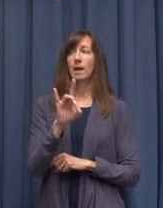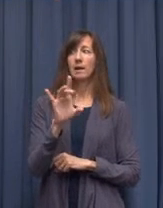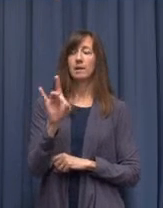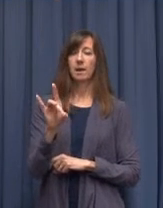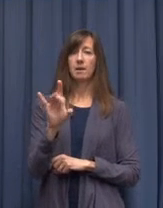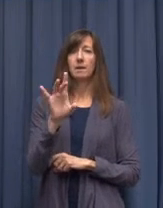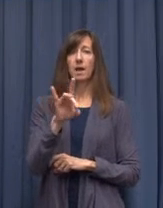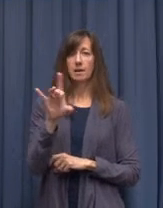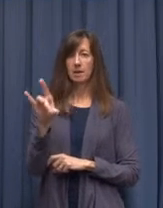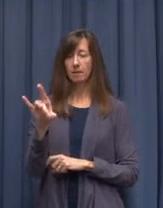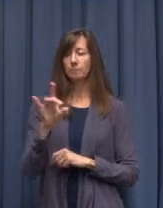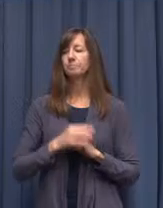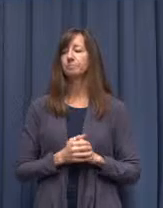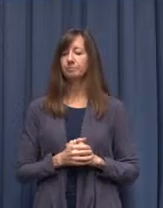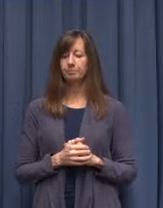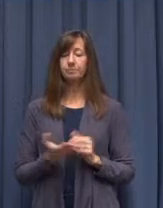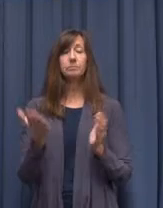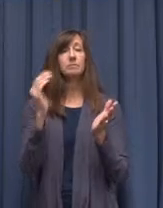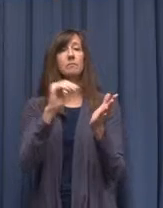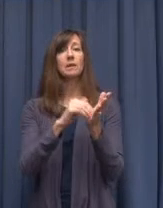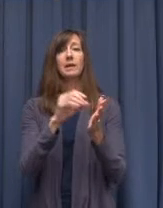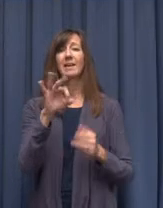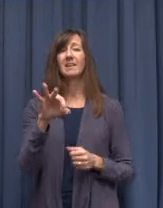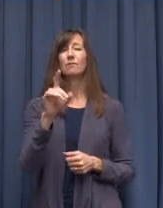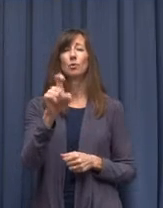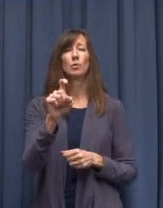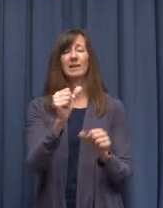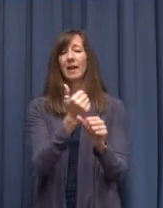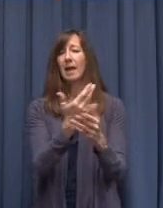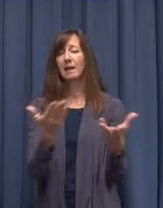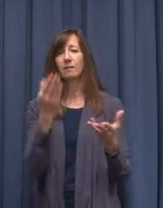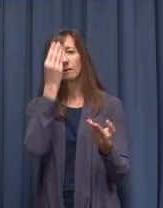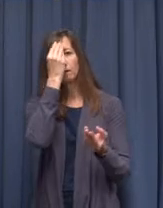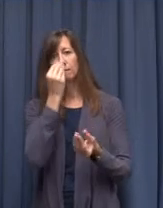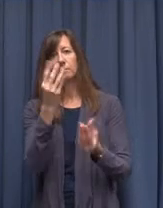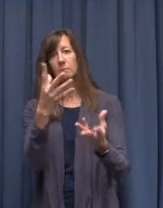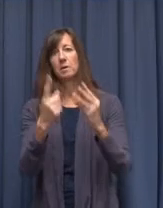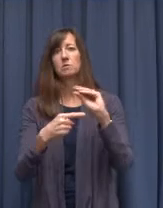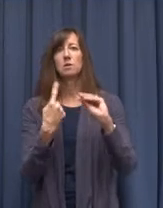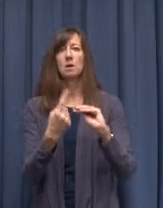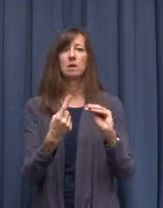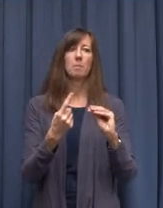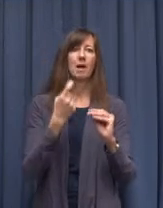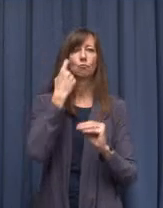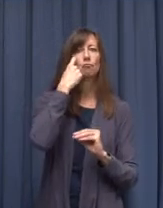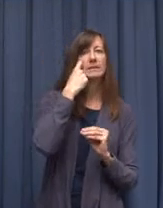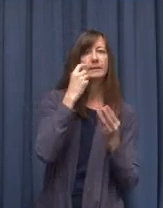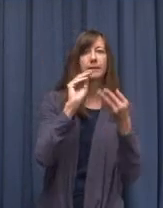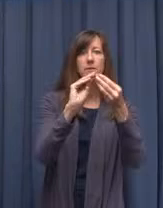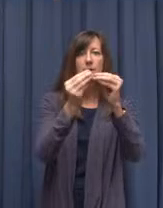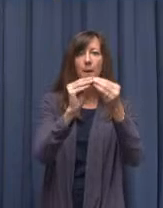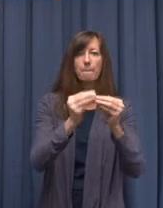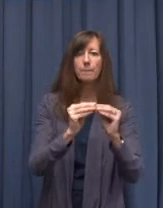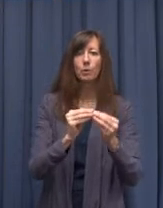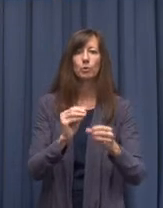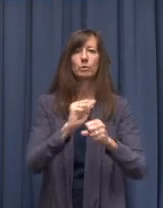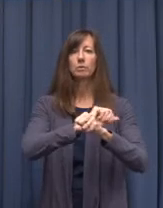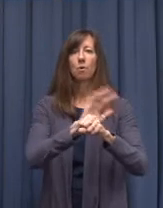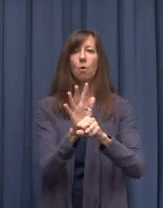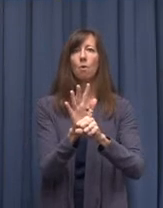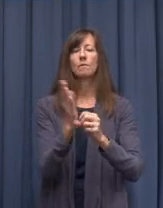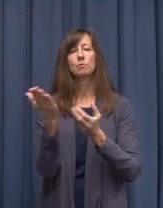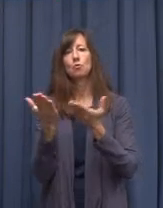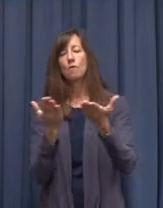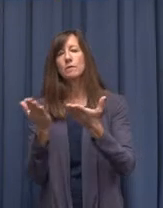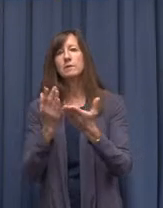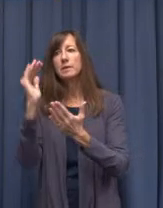845-443-8888. Again, if you need any information about the latest data on COVID or any of these services, you can also go